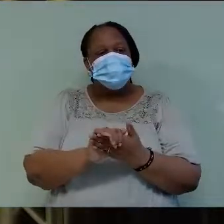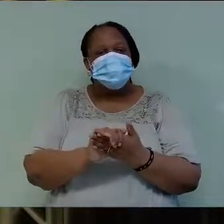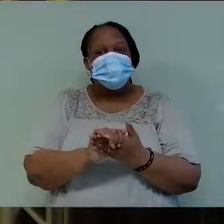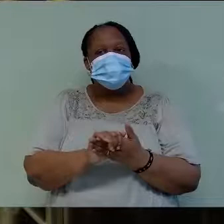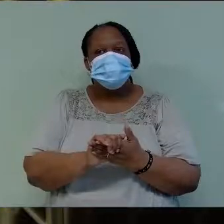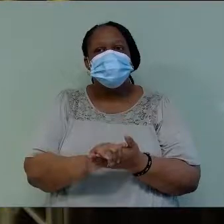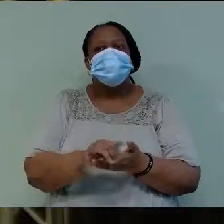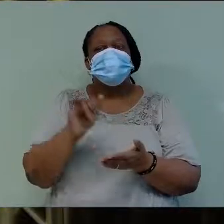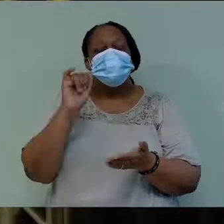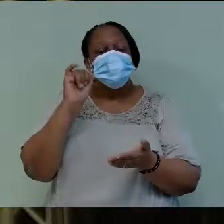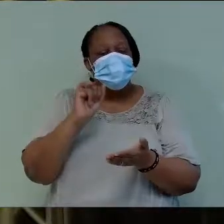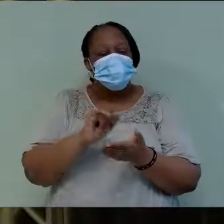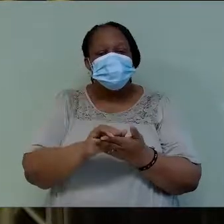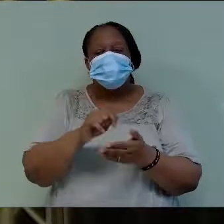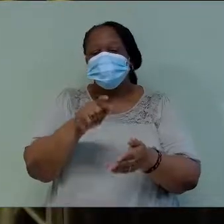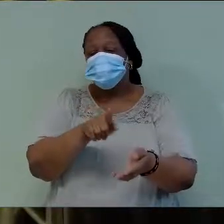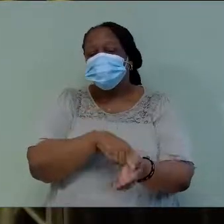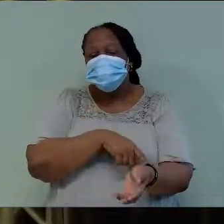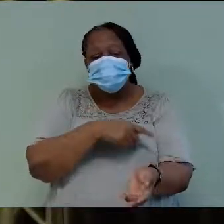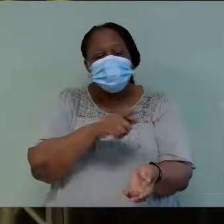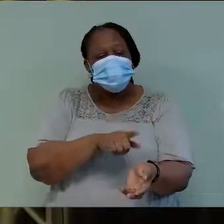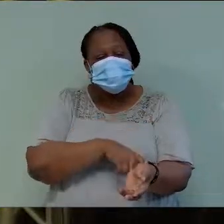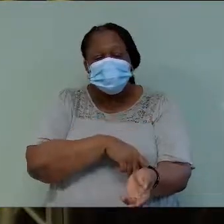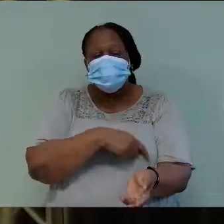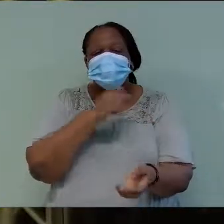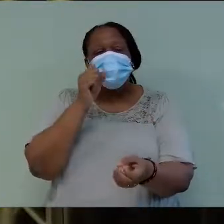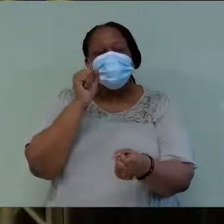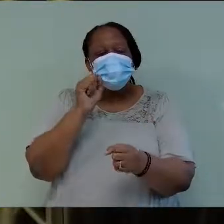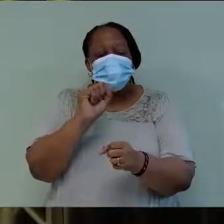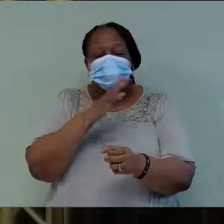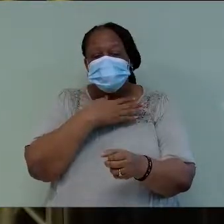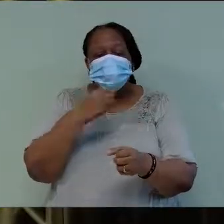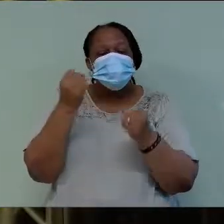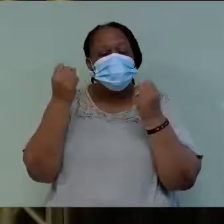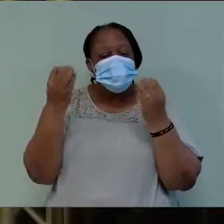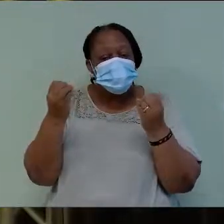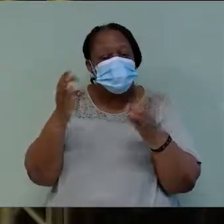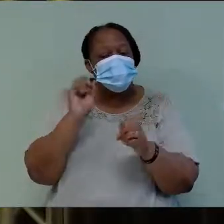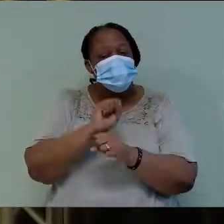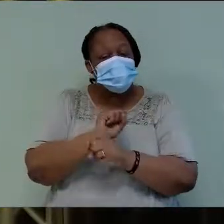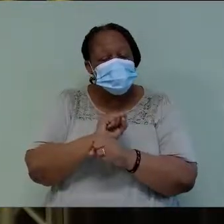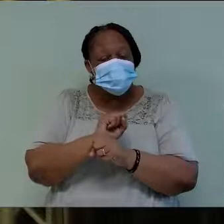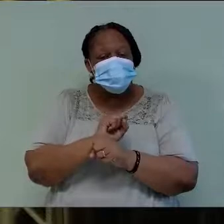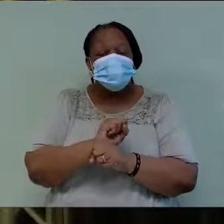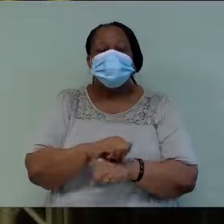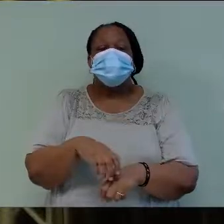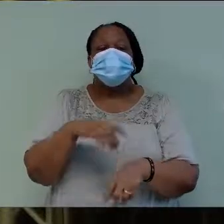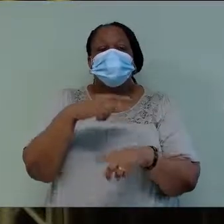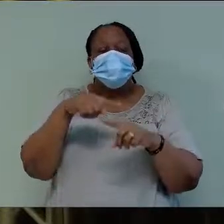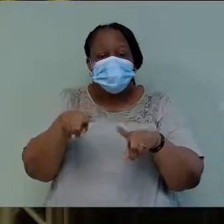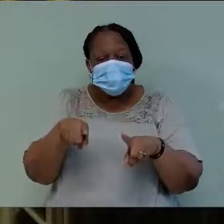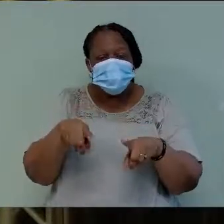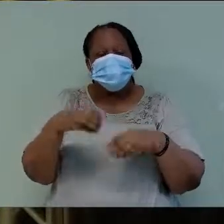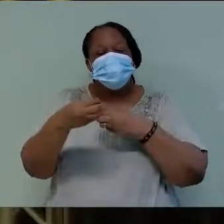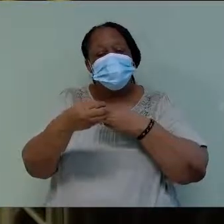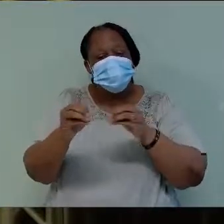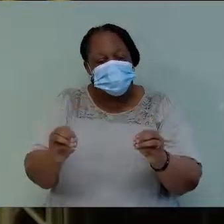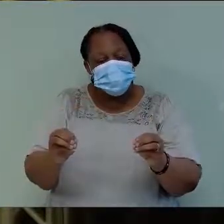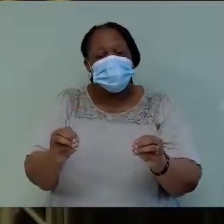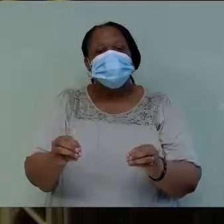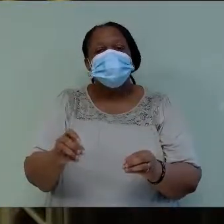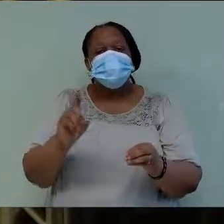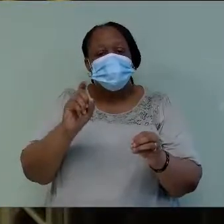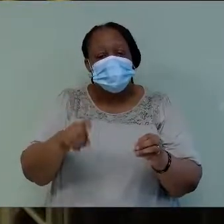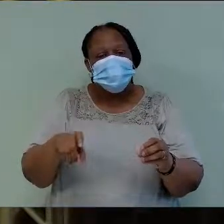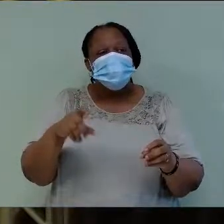a time-consuming process, and the Department of Labor has made sure everything is done